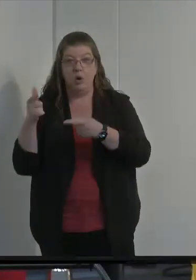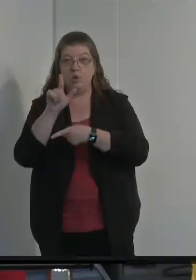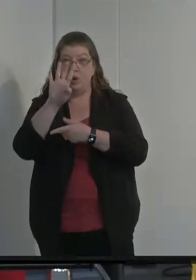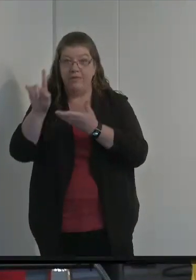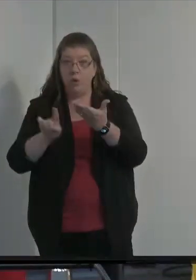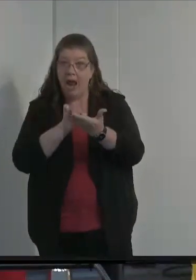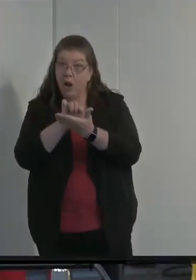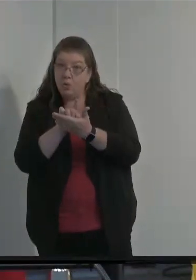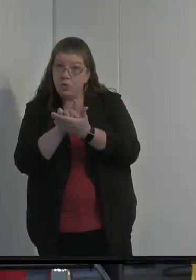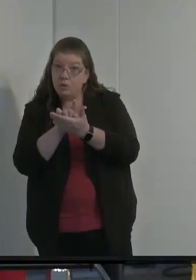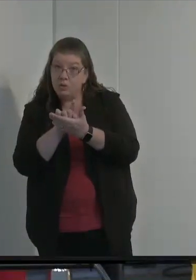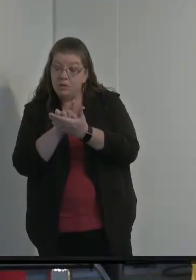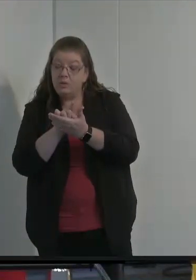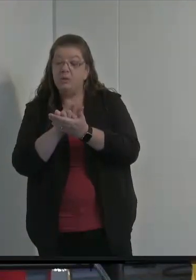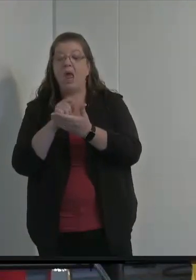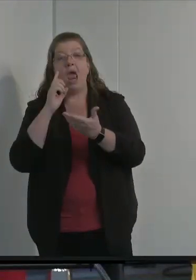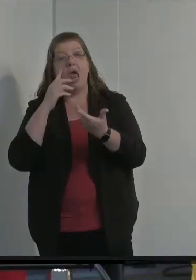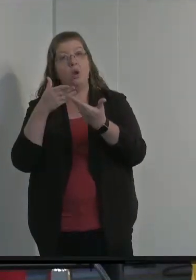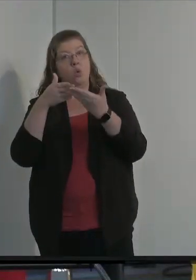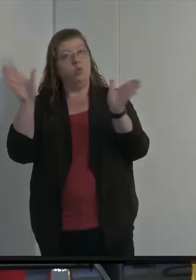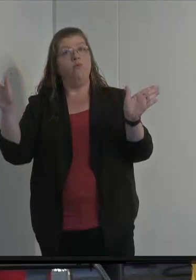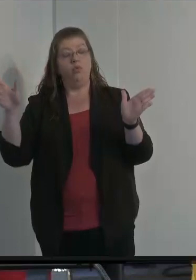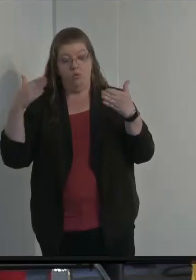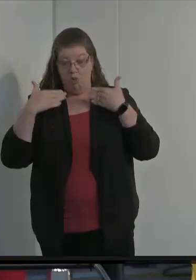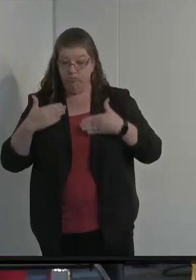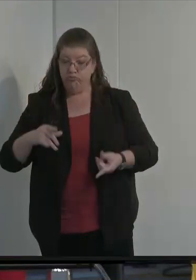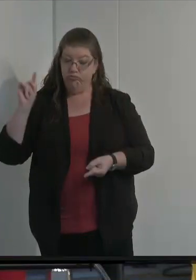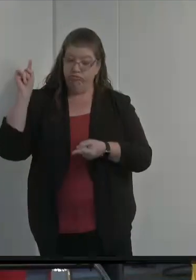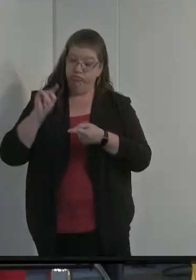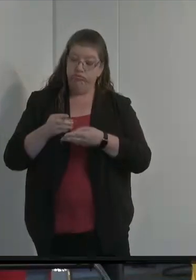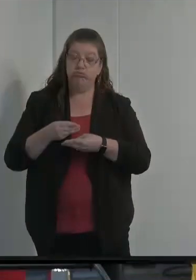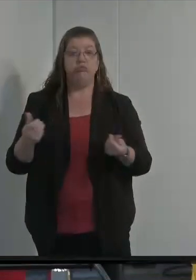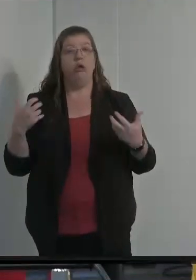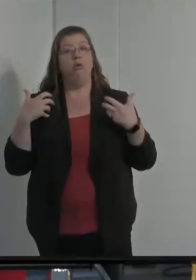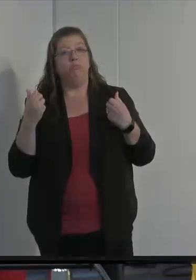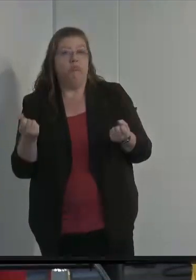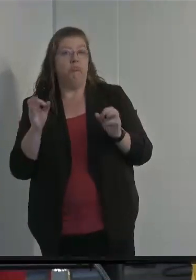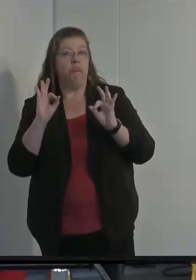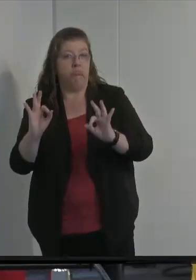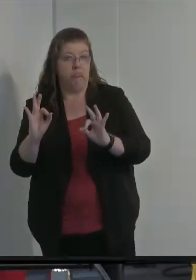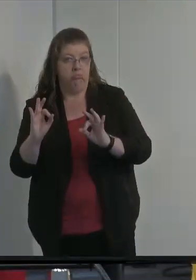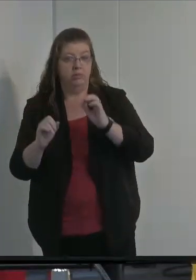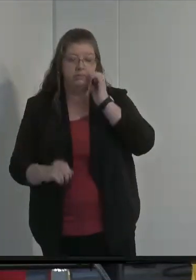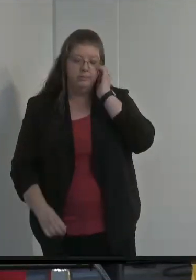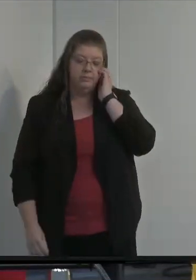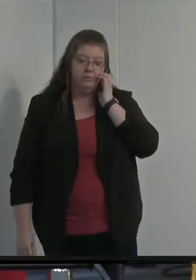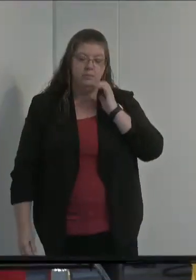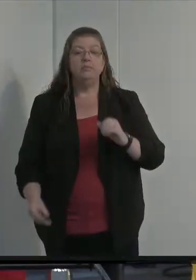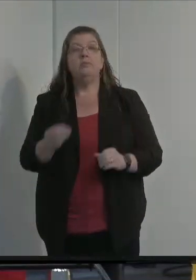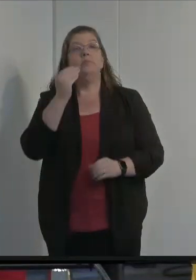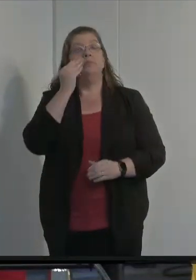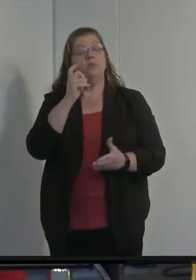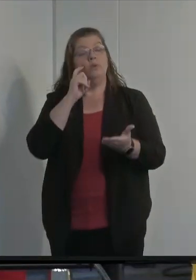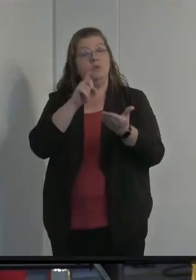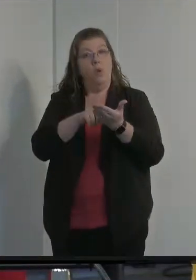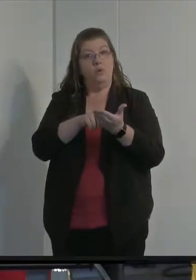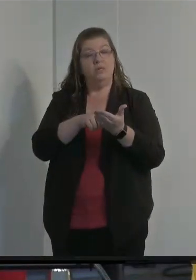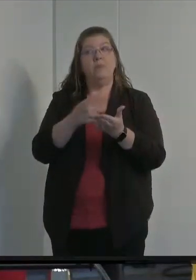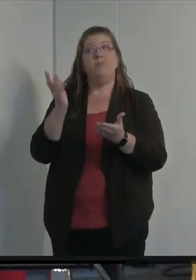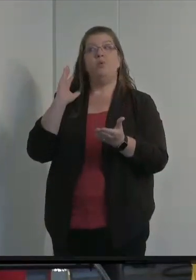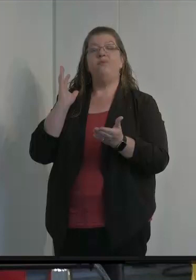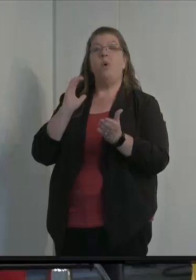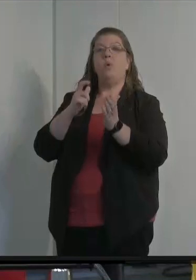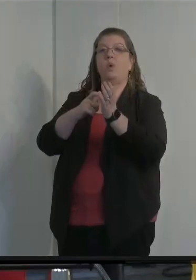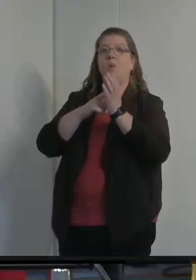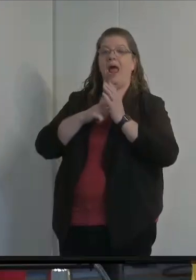24 hours and overall symptoms have resolved. Note that prior criteria required